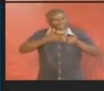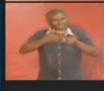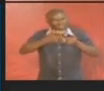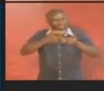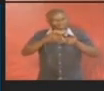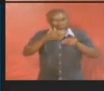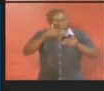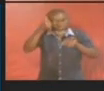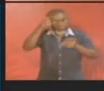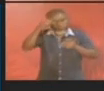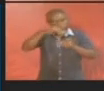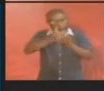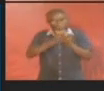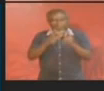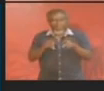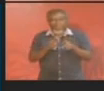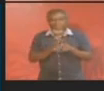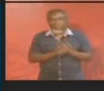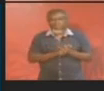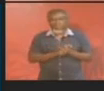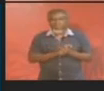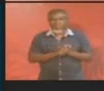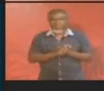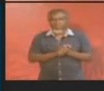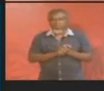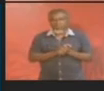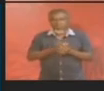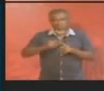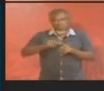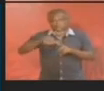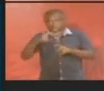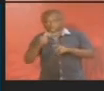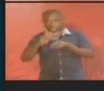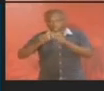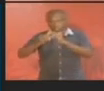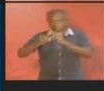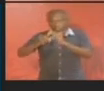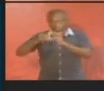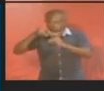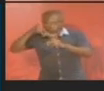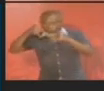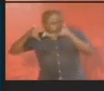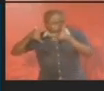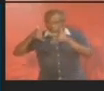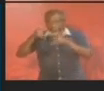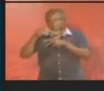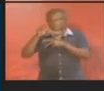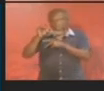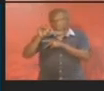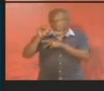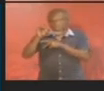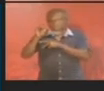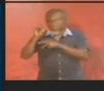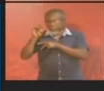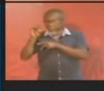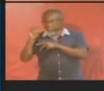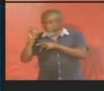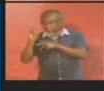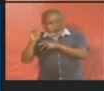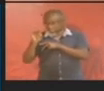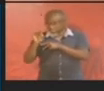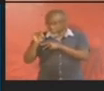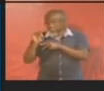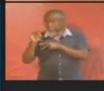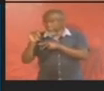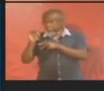And then, yes, the system that was there before the WhatsApp, that is still in place for the public, the 87 SWARA. The system that we have, if we